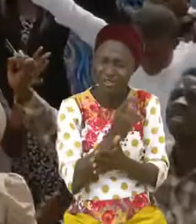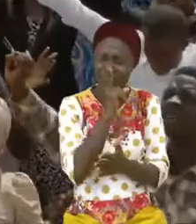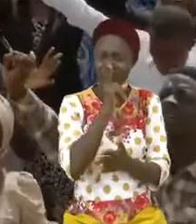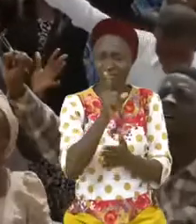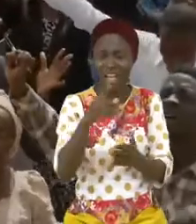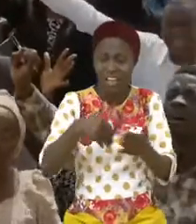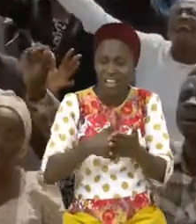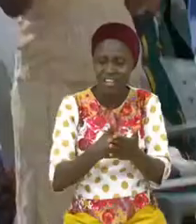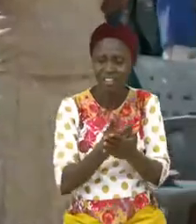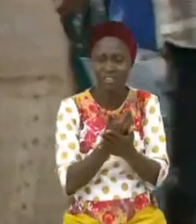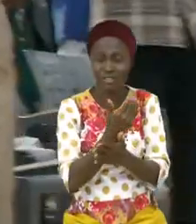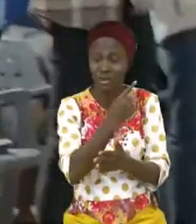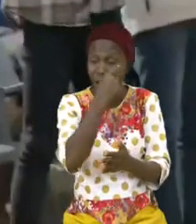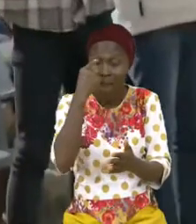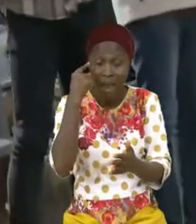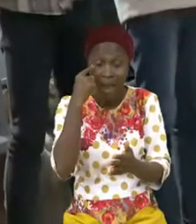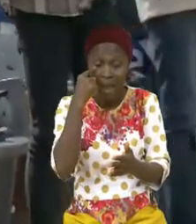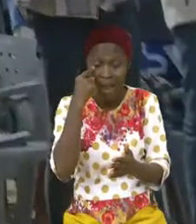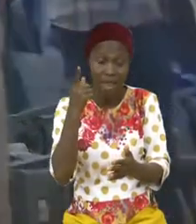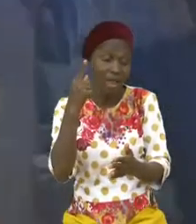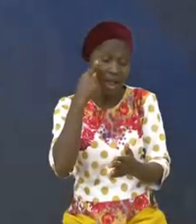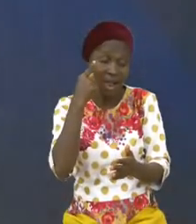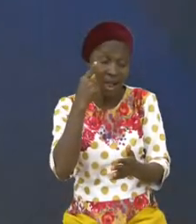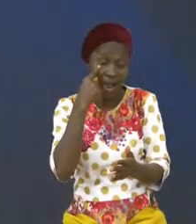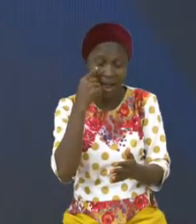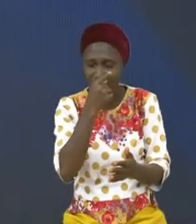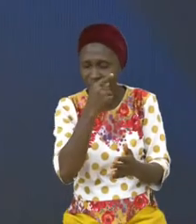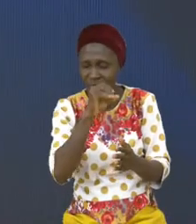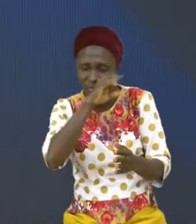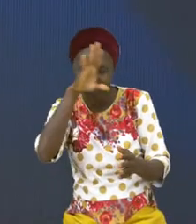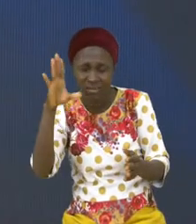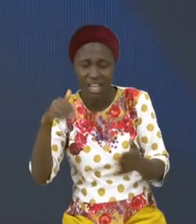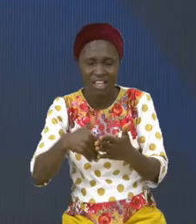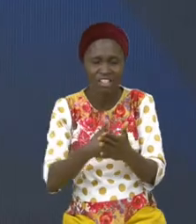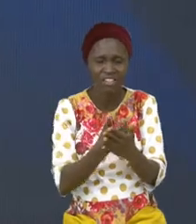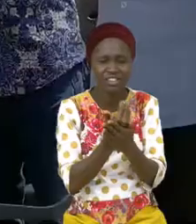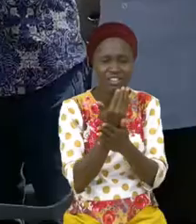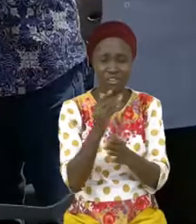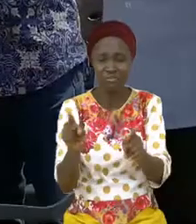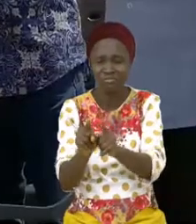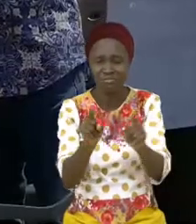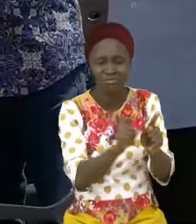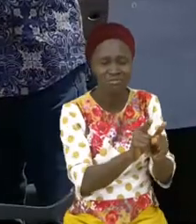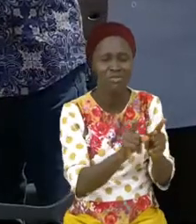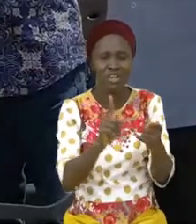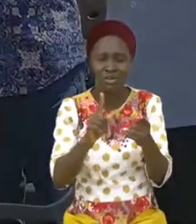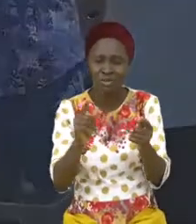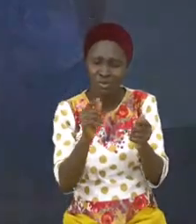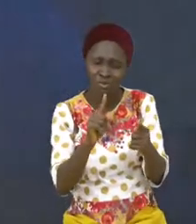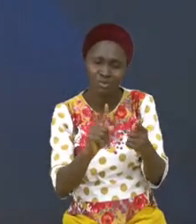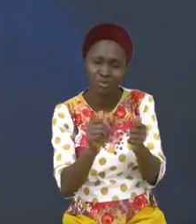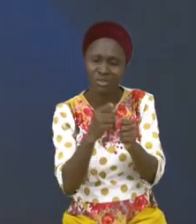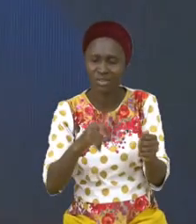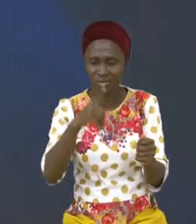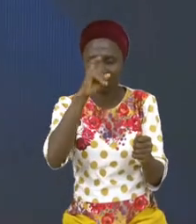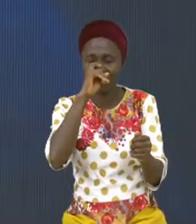new eyesight a new semblance to the ego a new strength of the